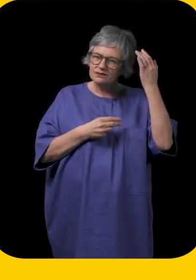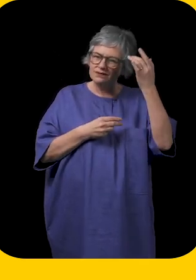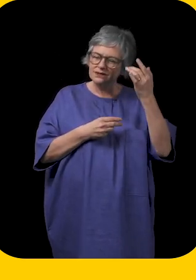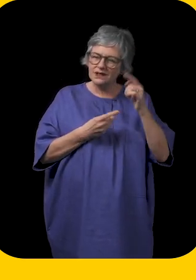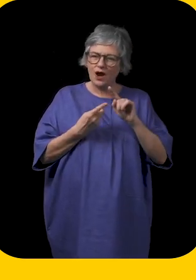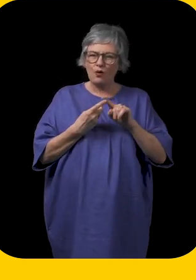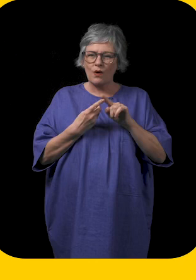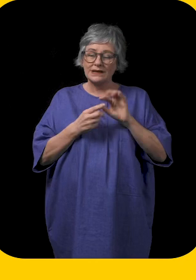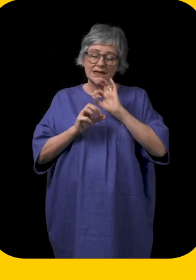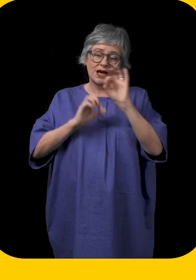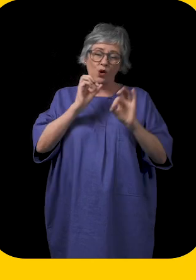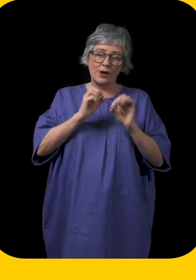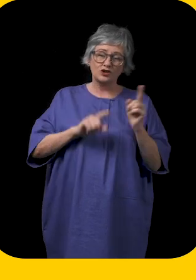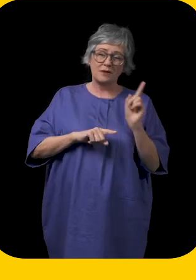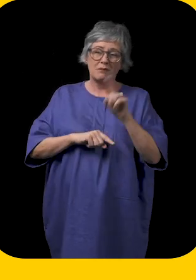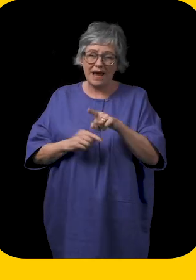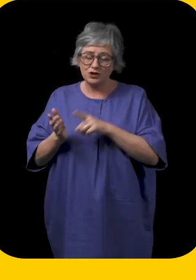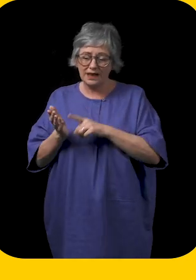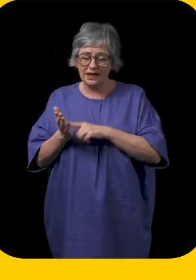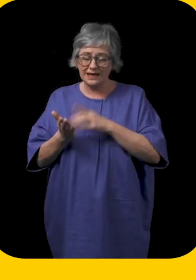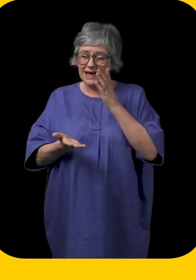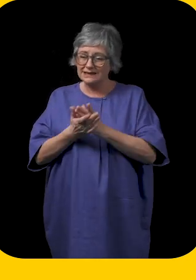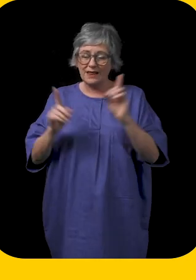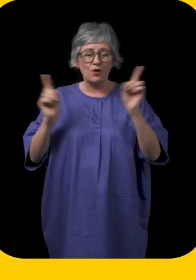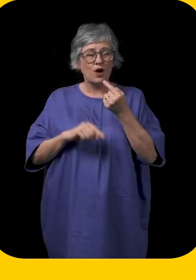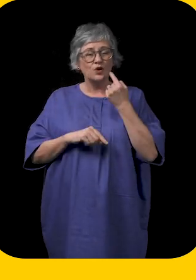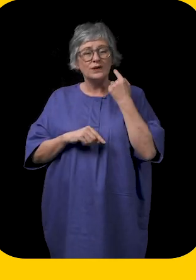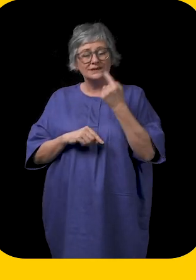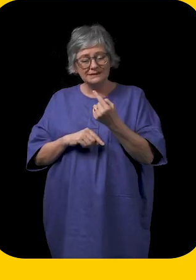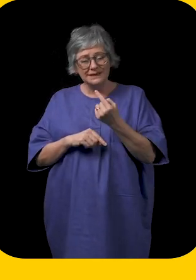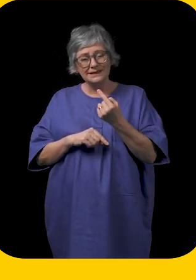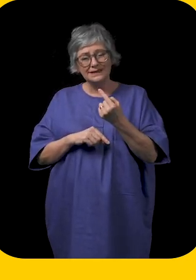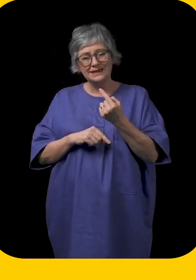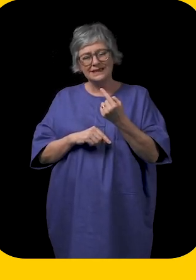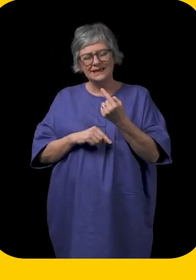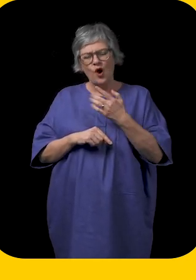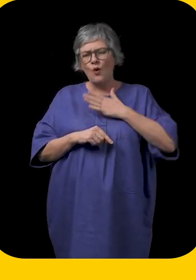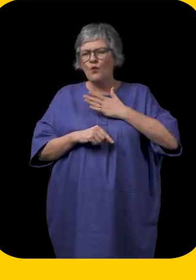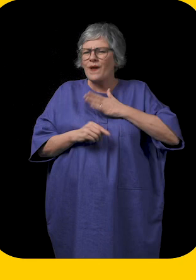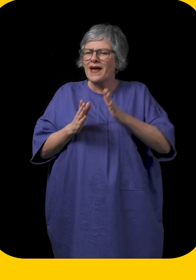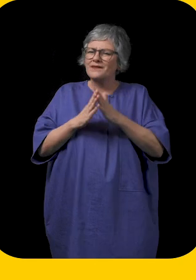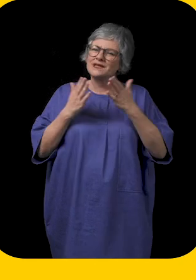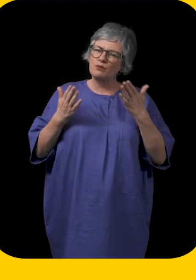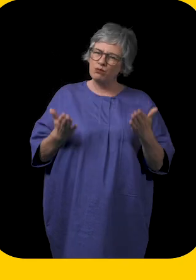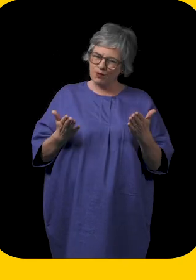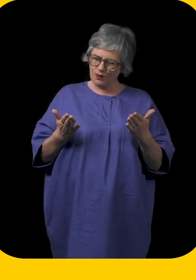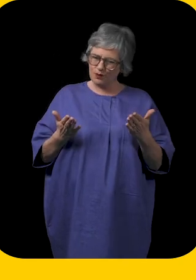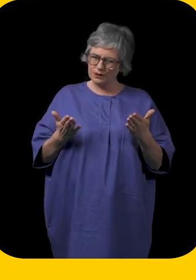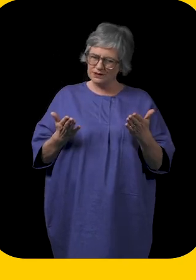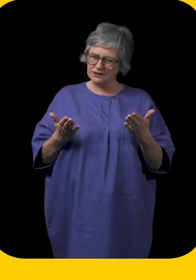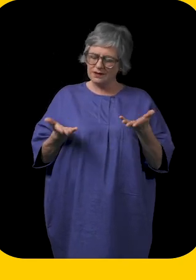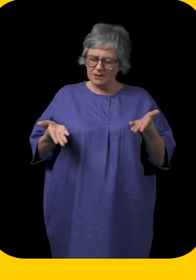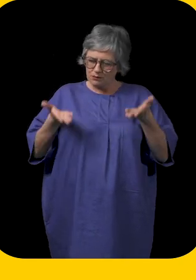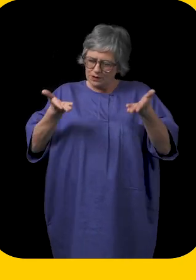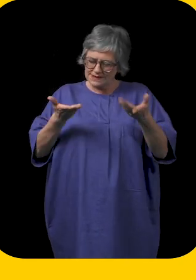I think there's two thoughts in my mind, and one of them is almost like a question back to Leila about like exactly what you were saying about, we write these